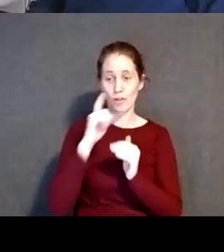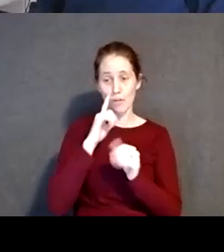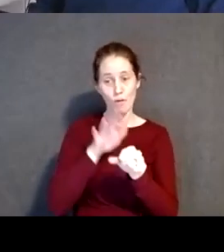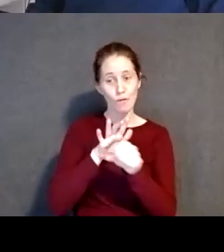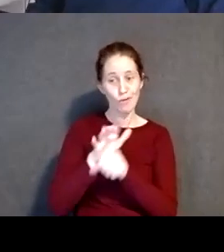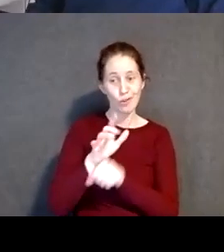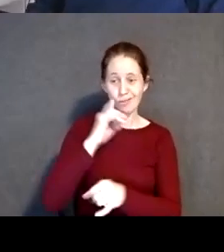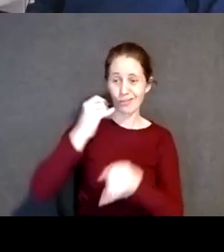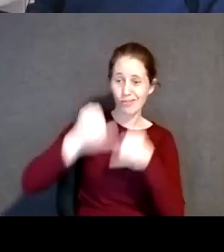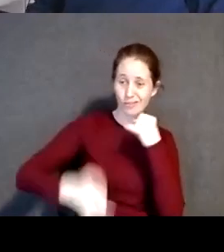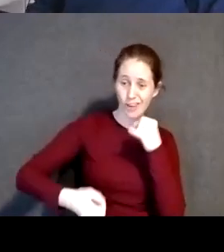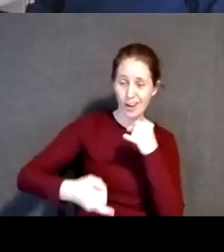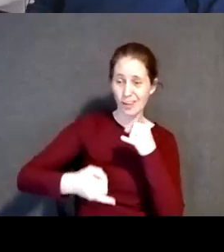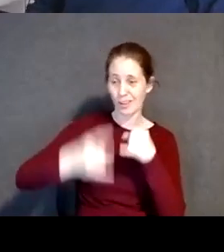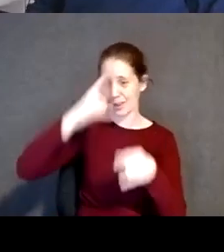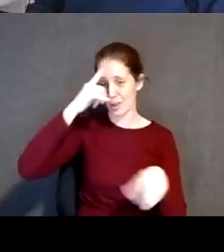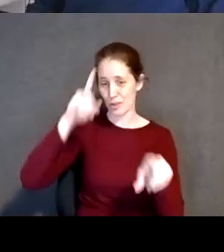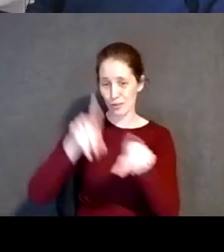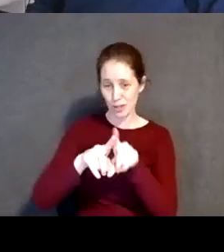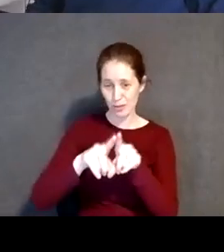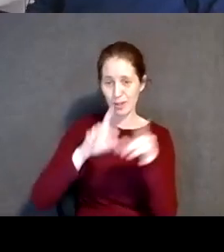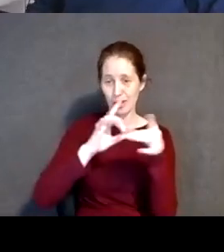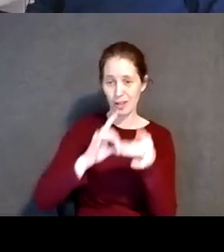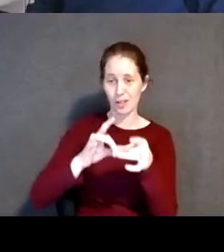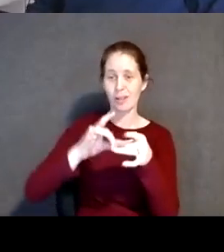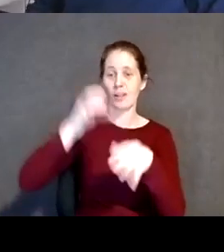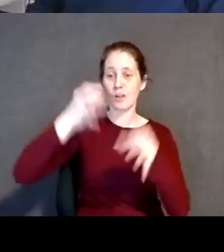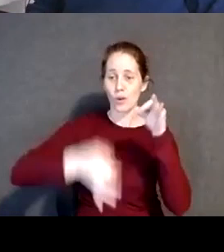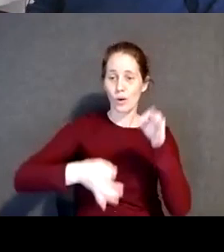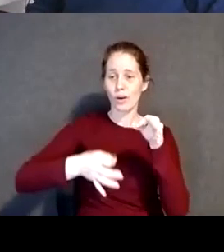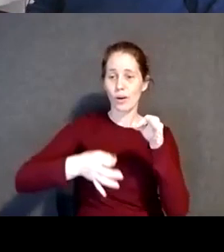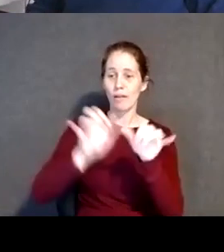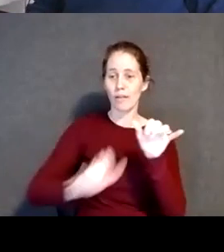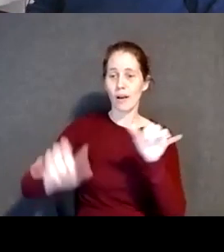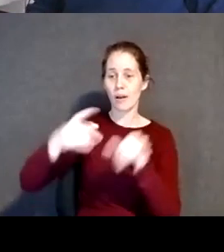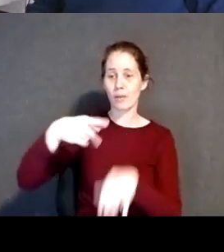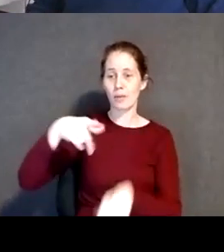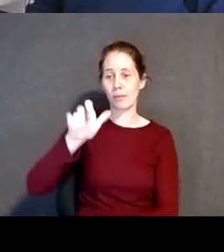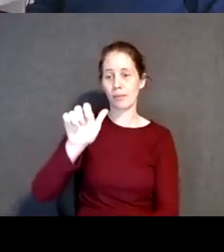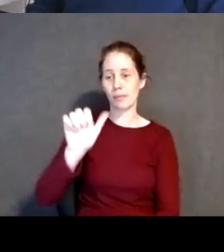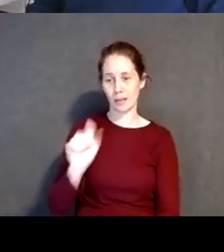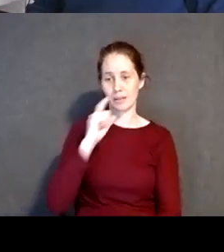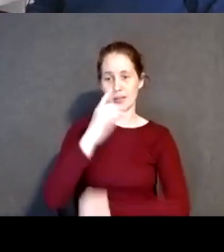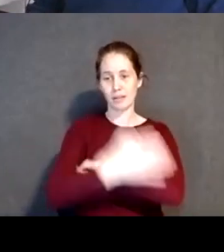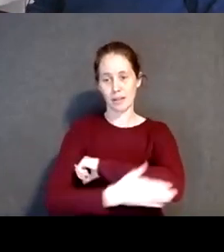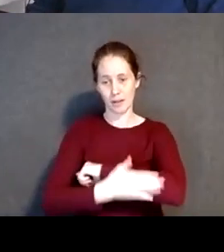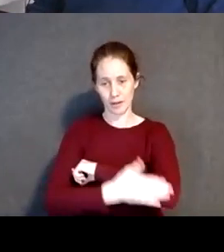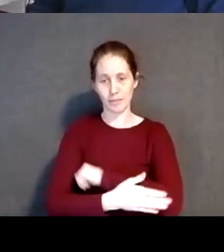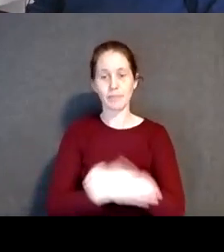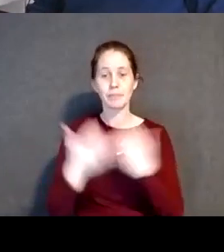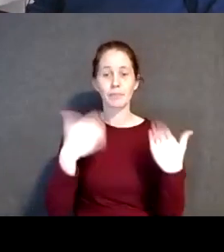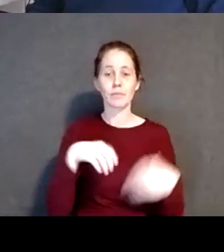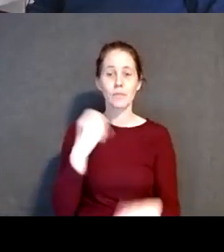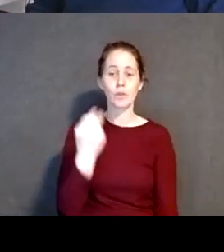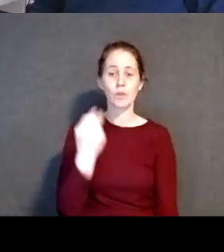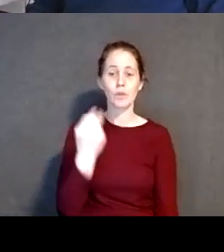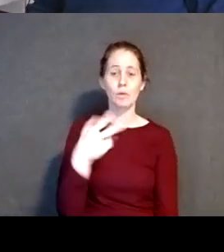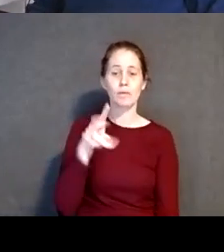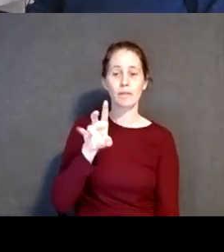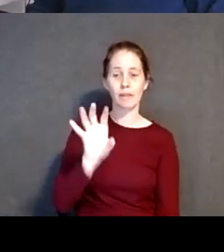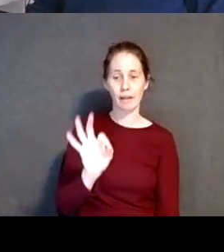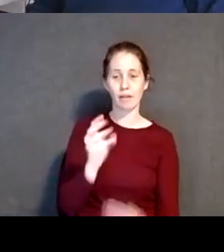of litigation filed in the Court of Common Pleas of Allegheny County. Bill Number 1278,